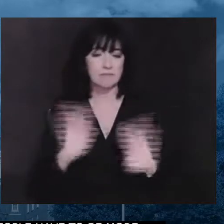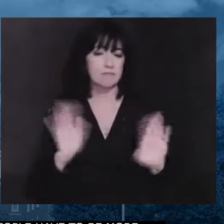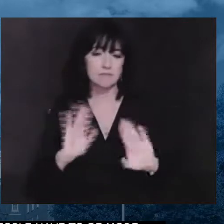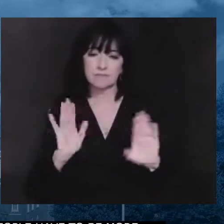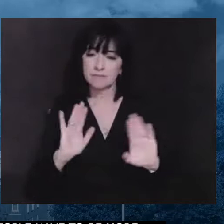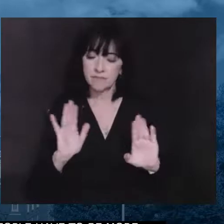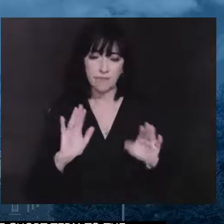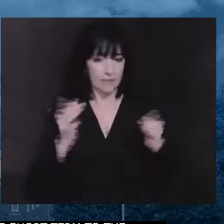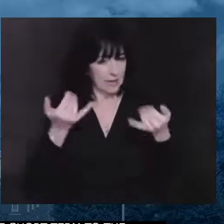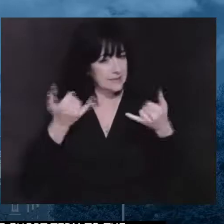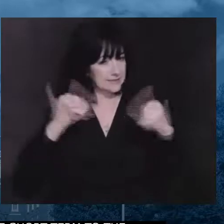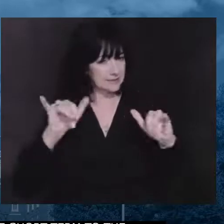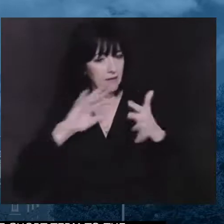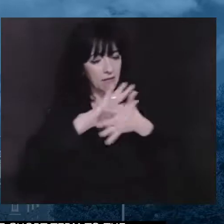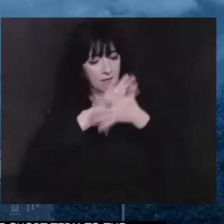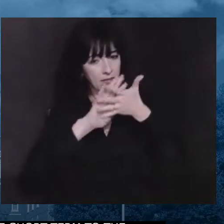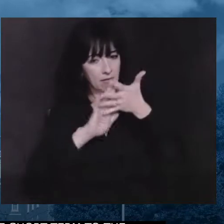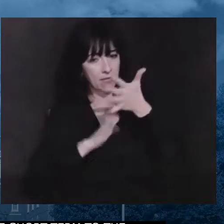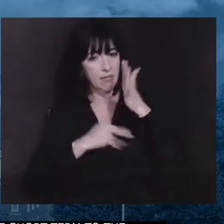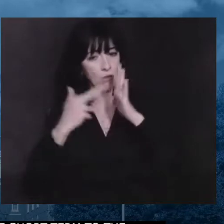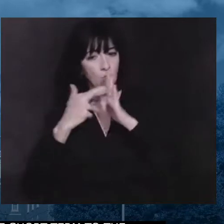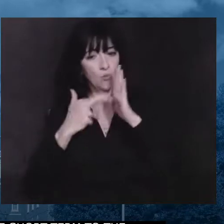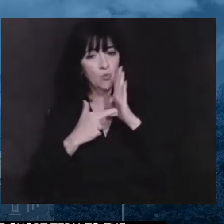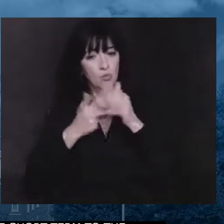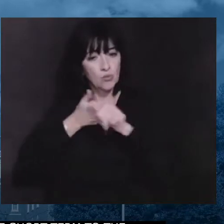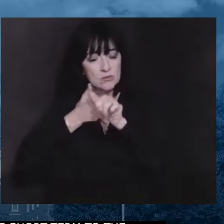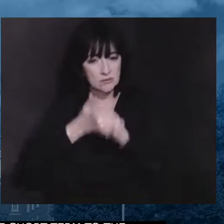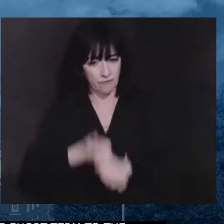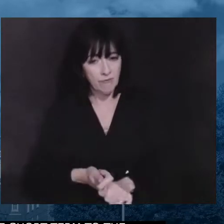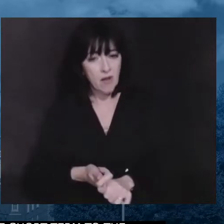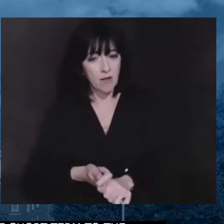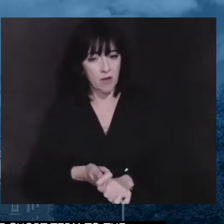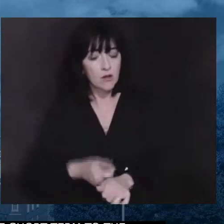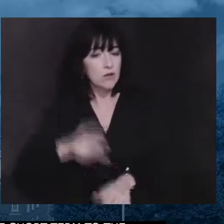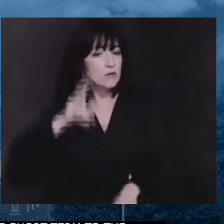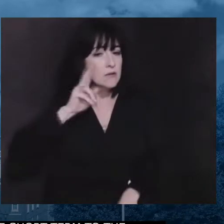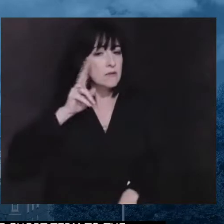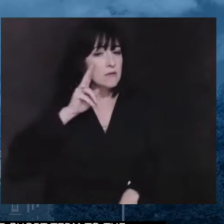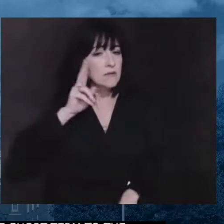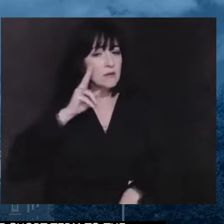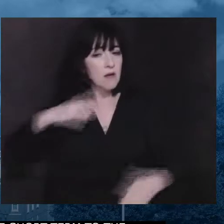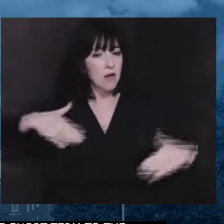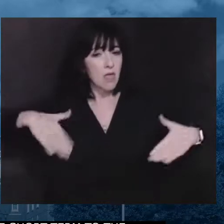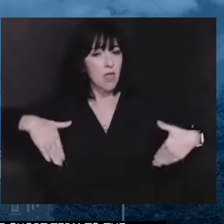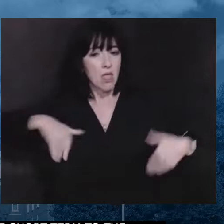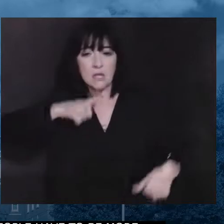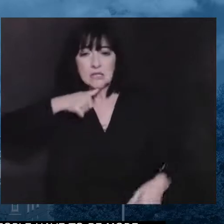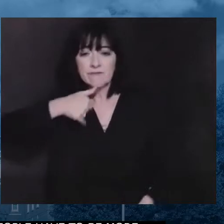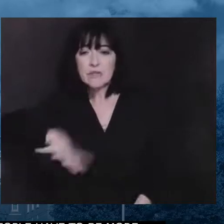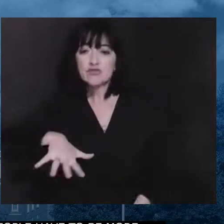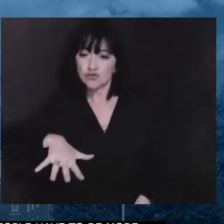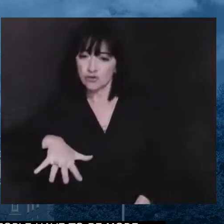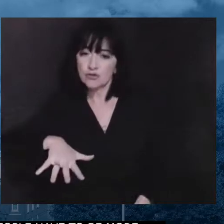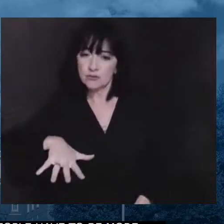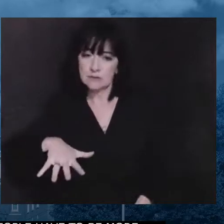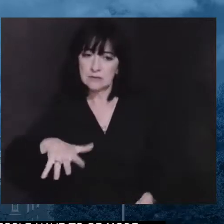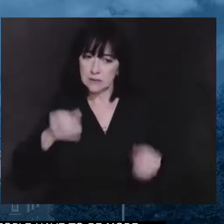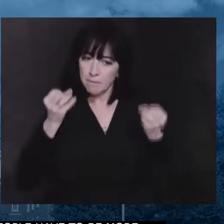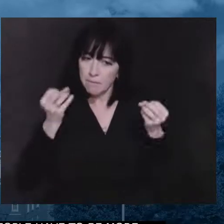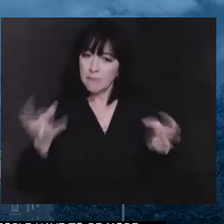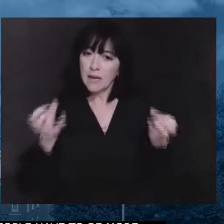guidance here to limit the risk of exposure. There's a lot of virus out there. There are a lot of people that